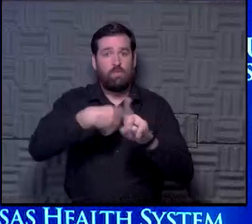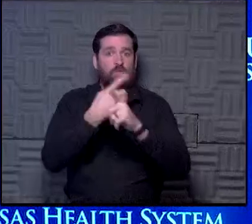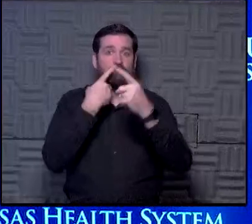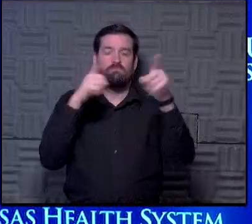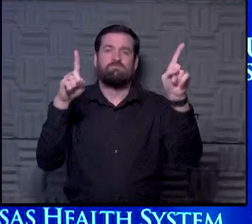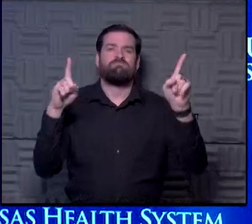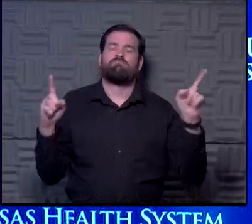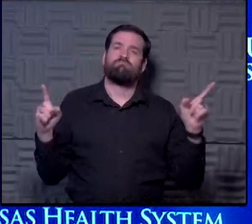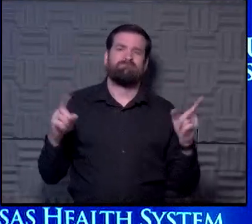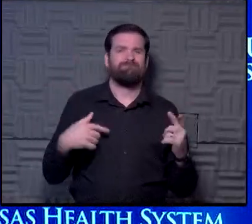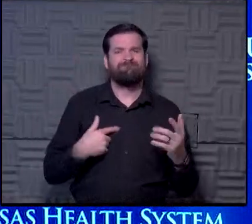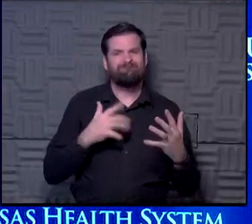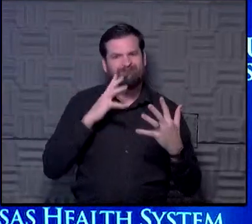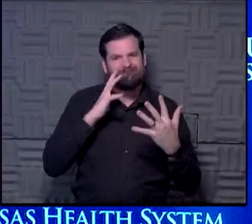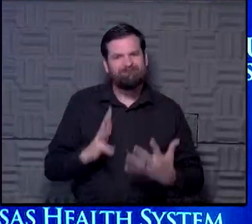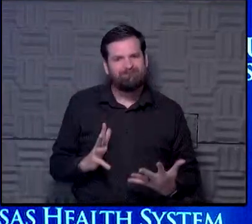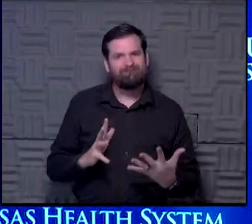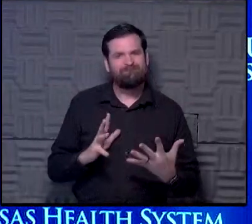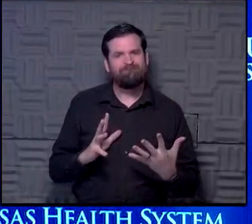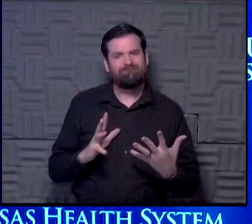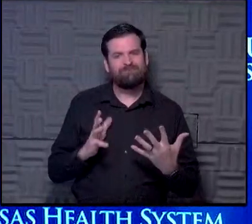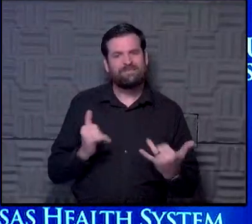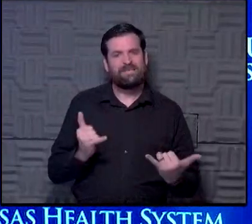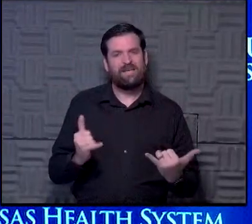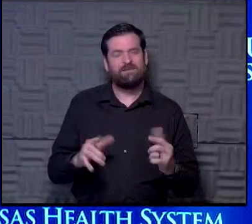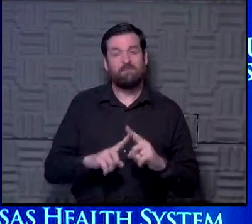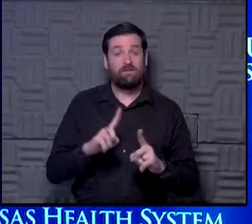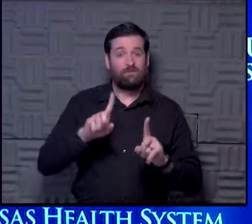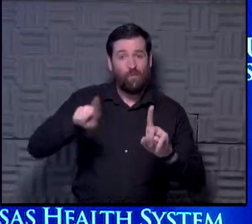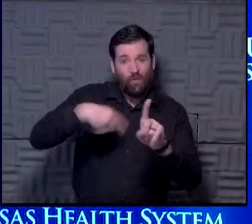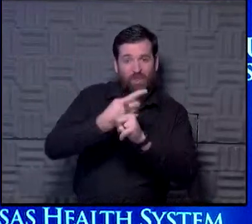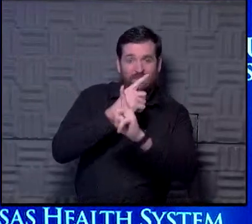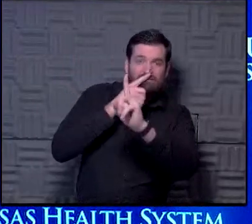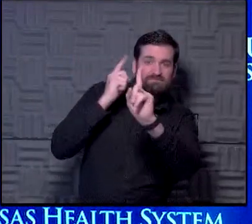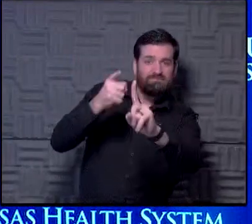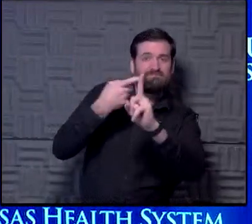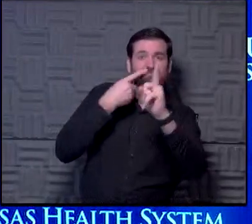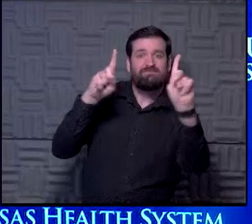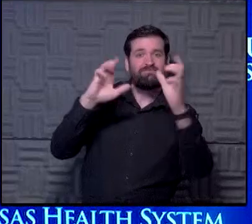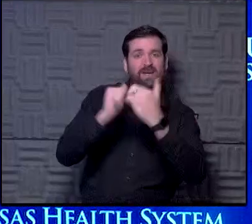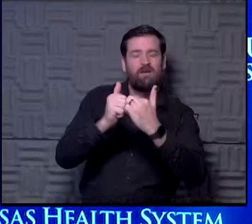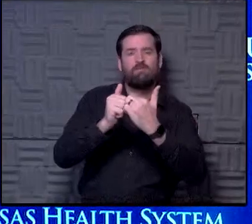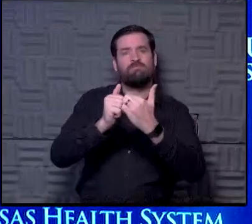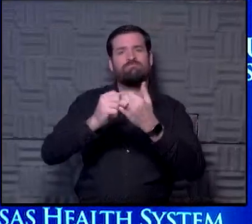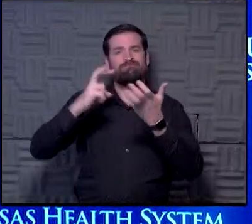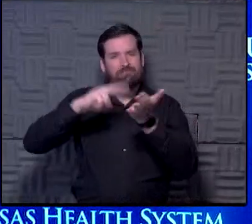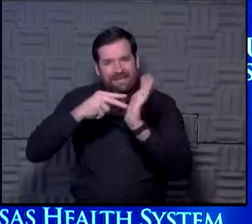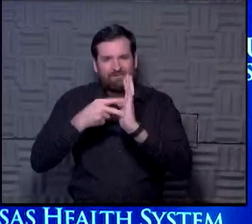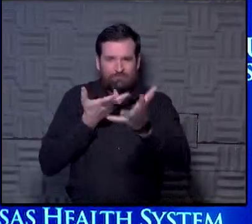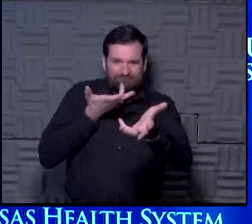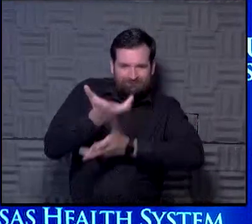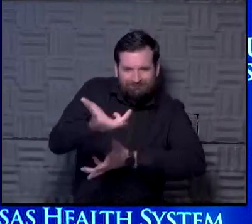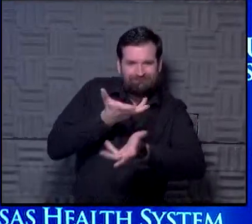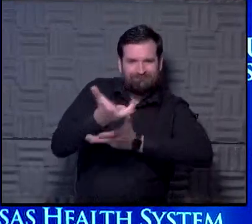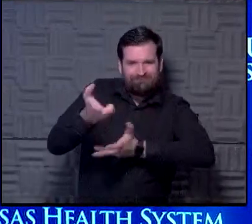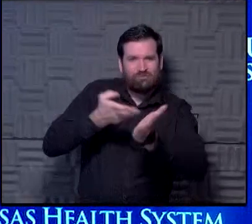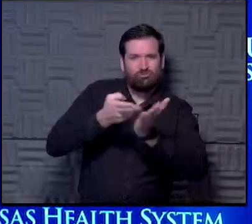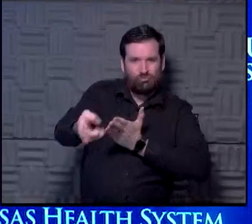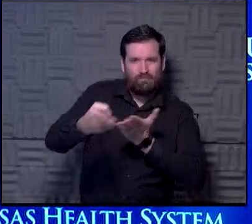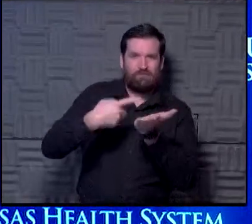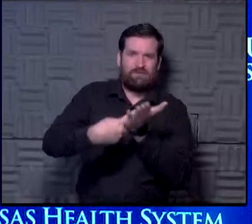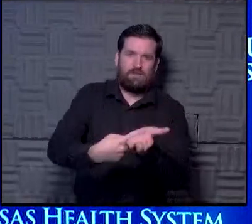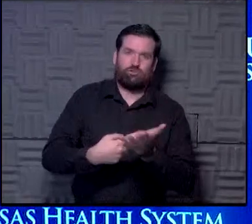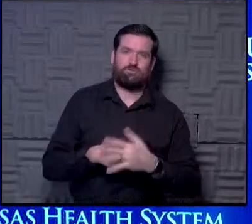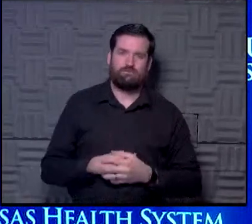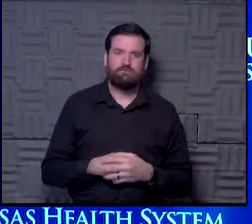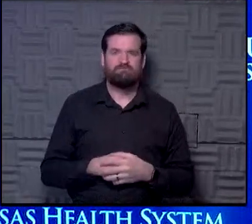we've had this somber tone today, but it's true. The only way to get there is to really have a meaningful, honest, and truthful discussion.